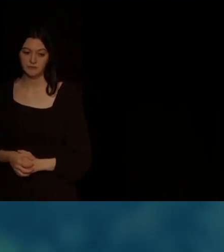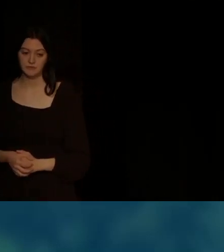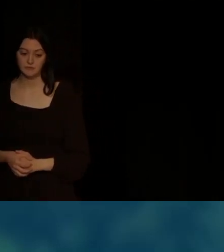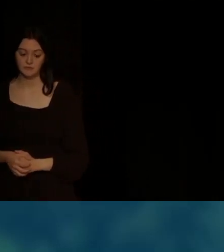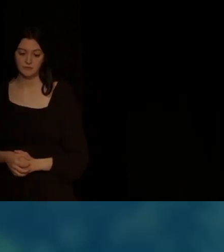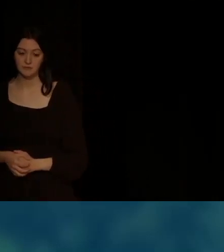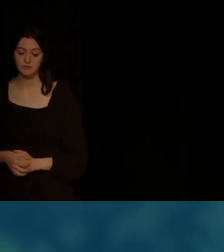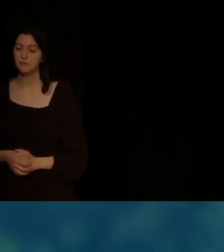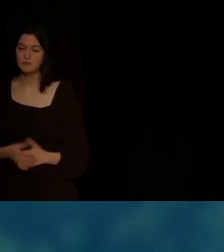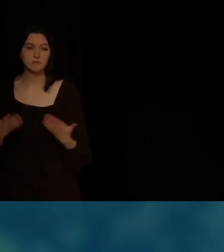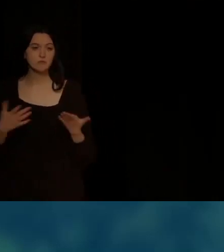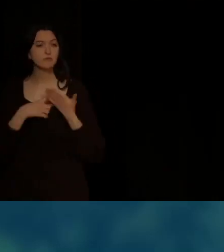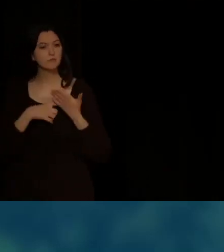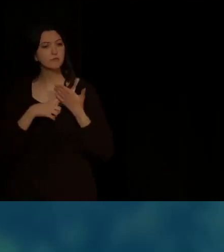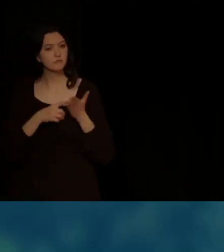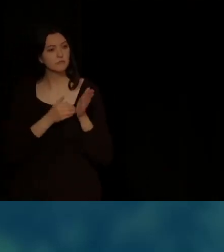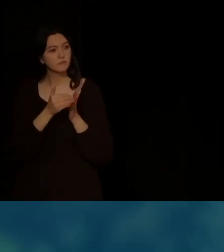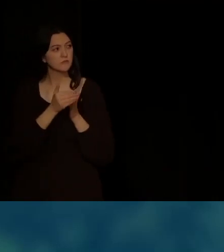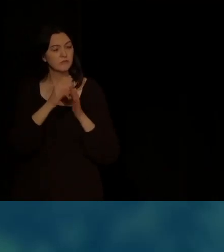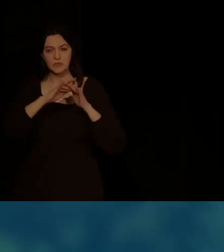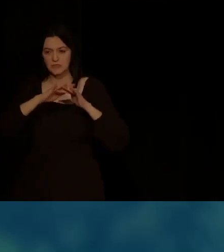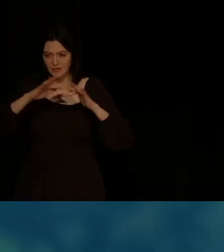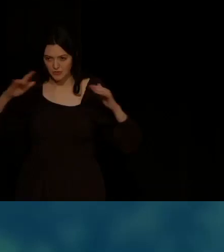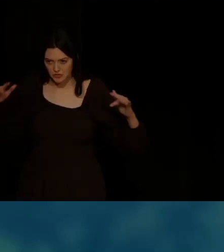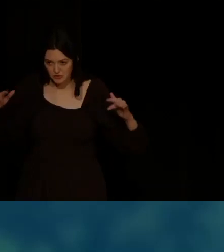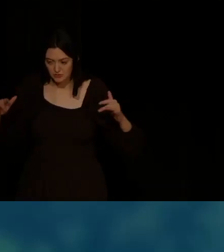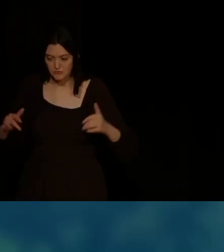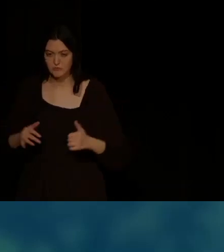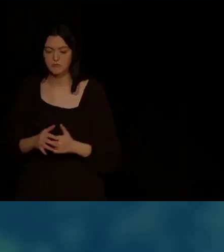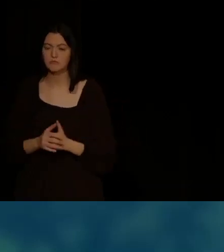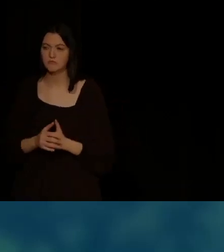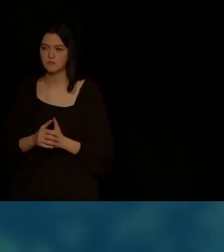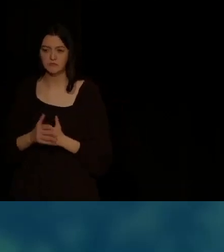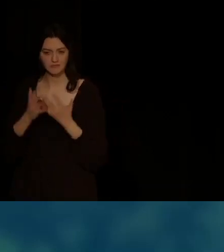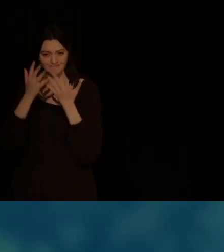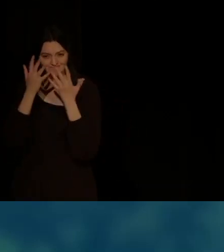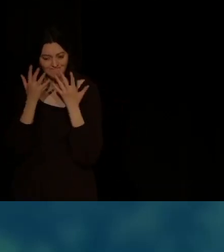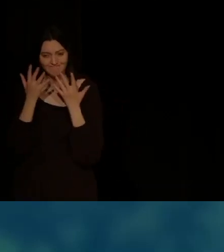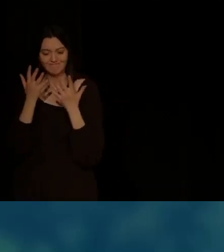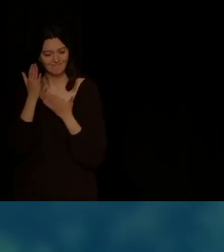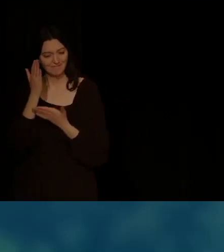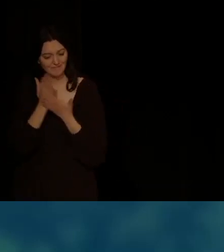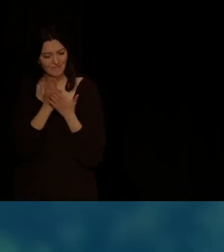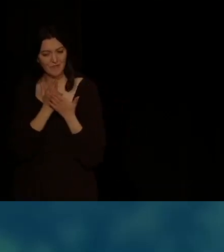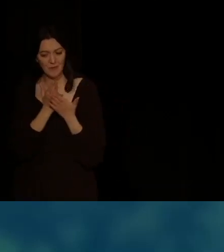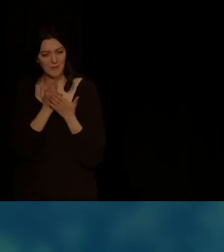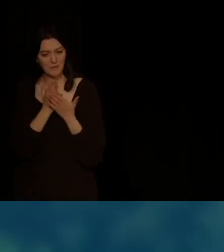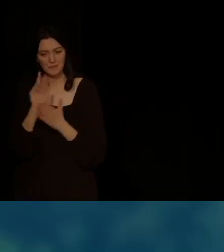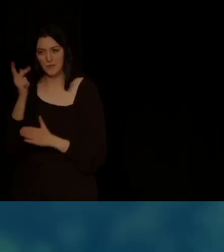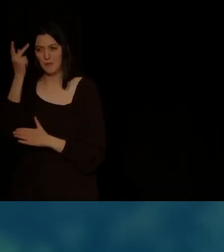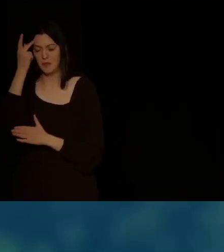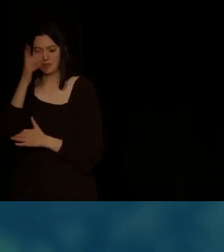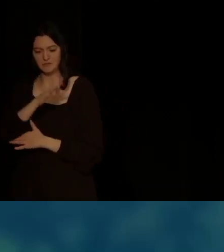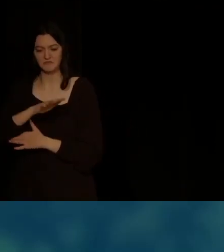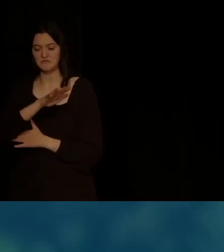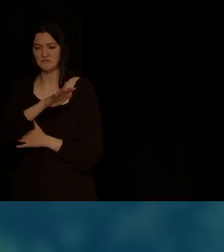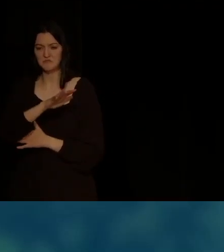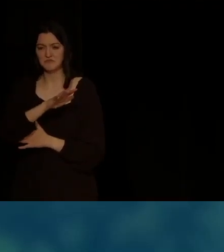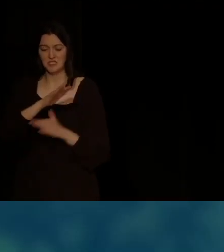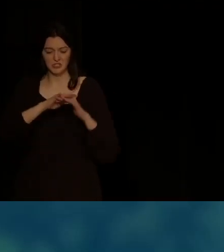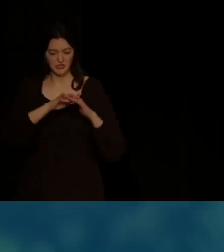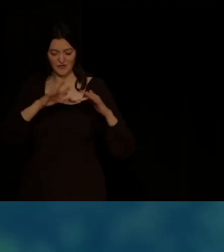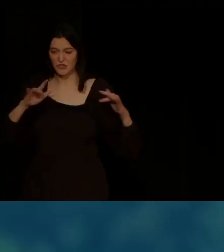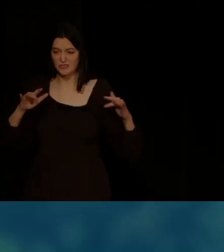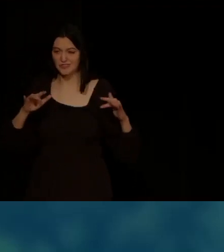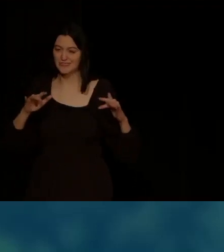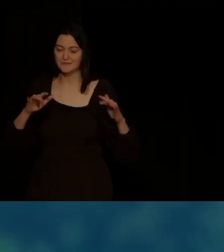We talk a lot about diversity, and it's sad that in some political circles, diversity